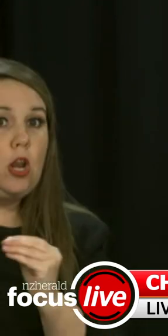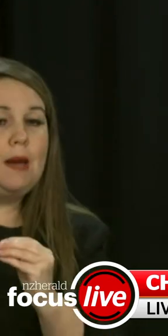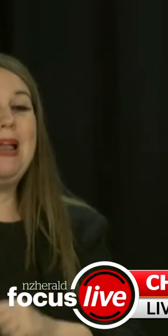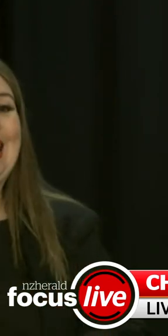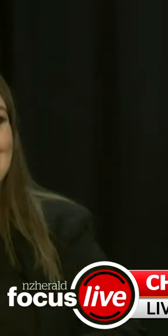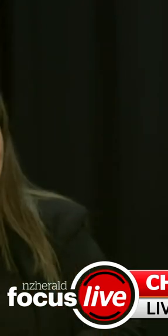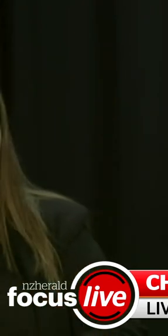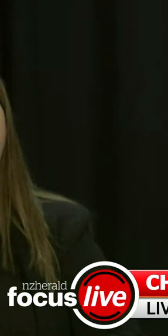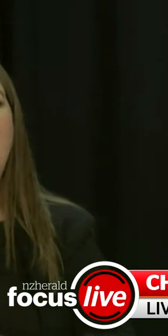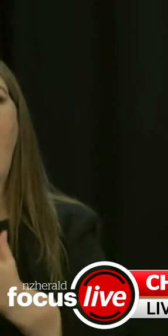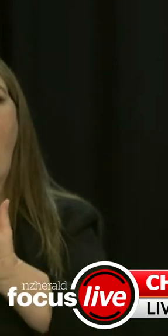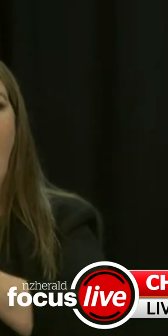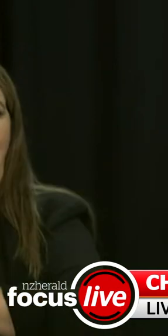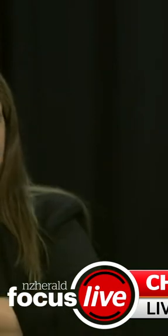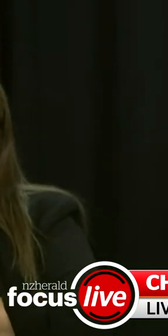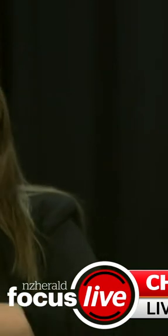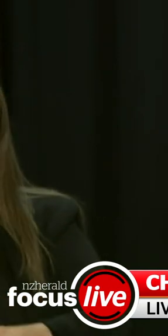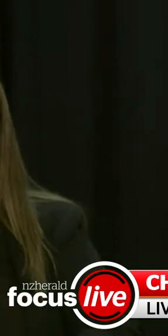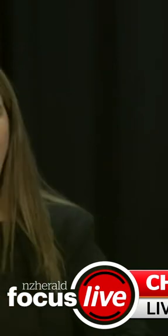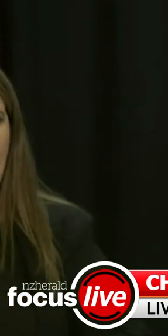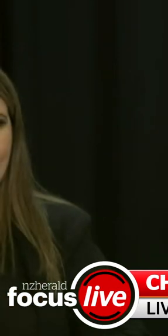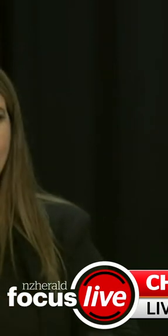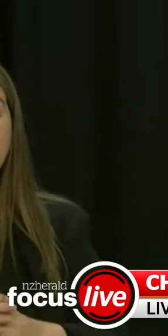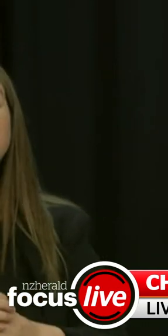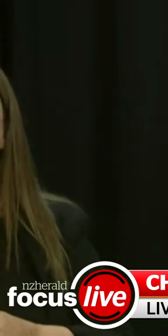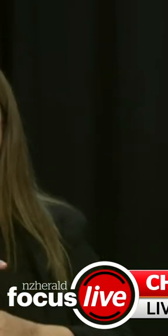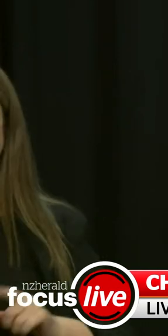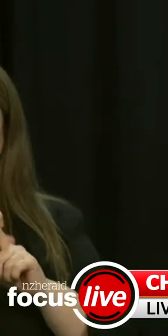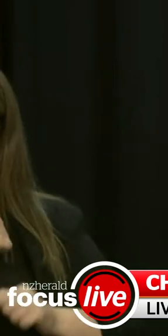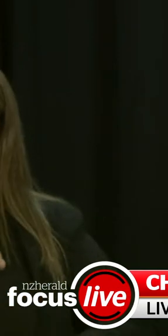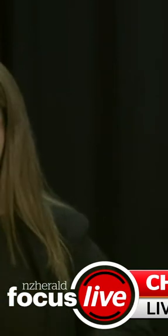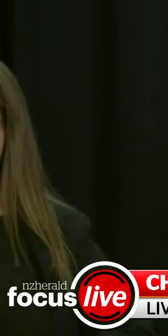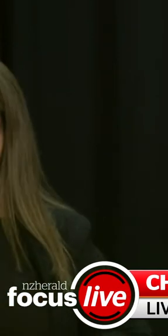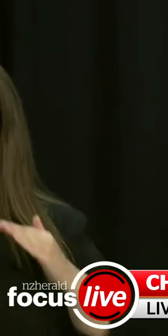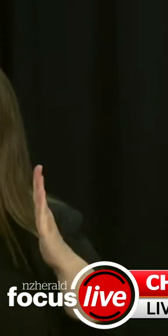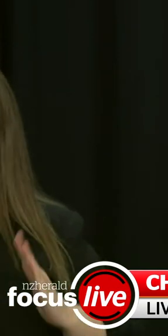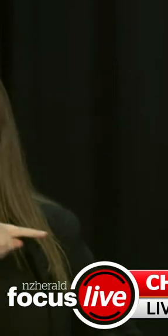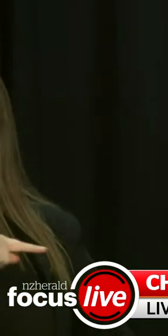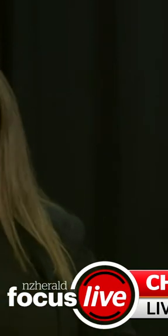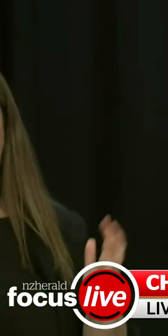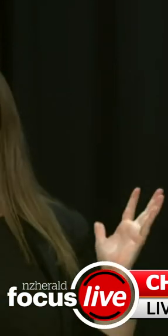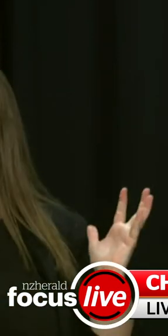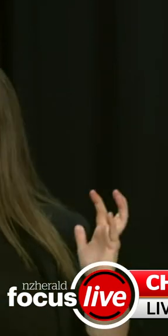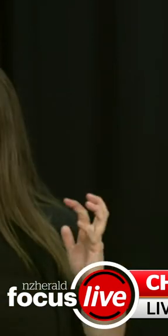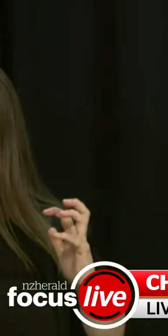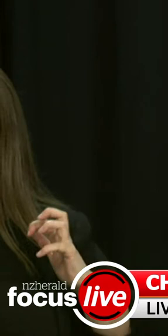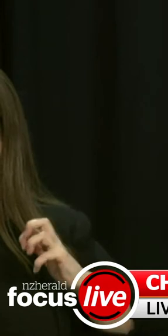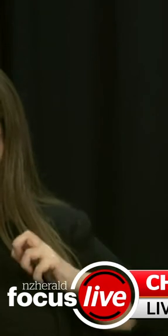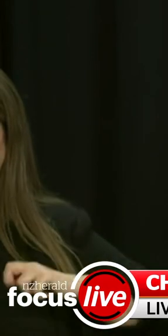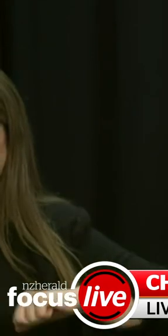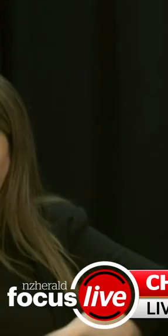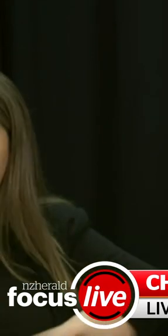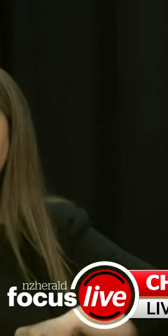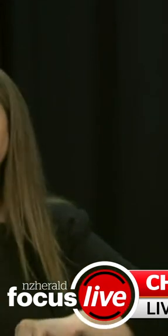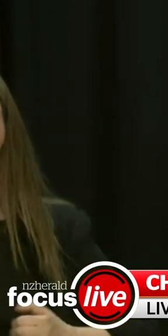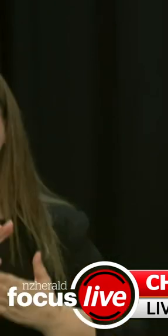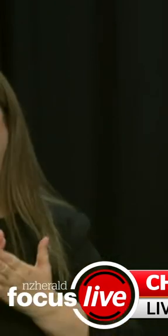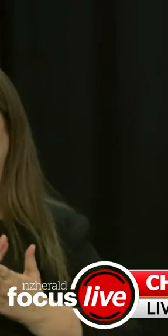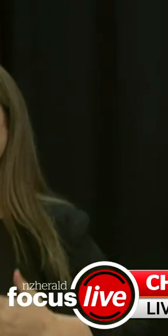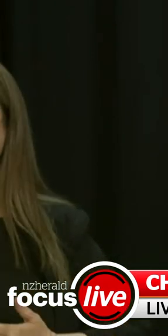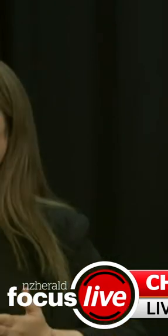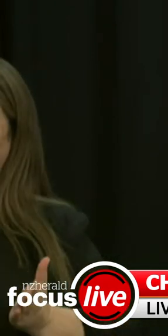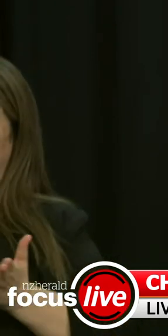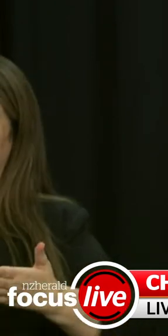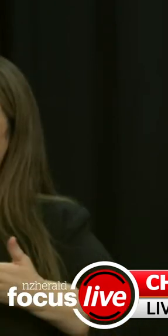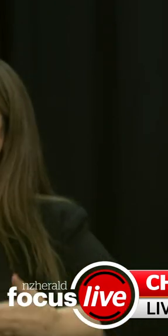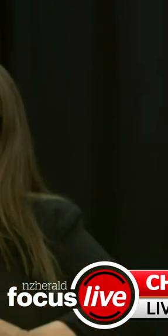Ohakia. The quality and condition of defence housing has been left to run down, and this investment will start to